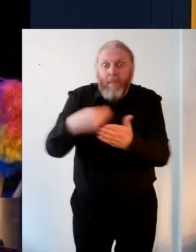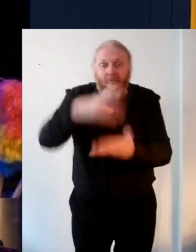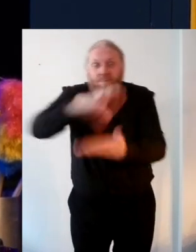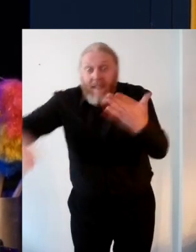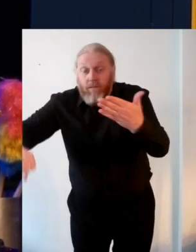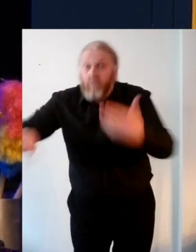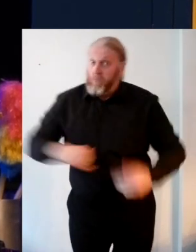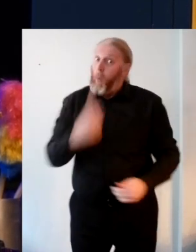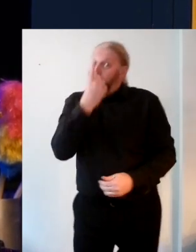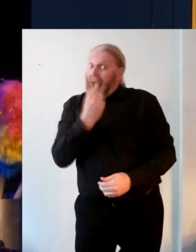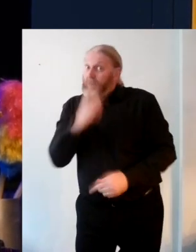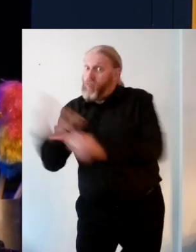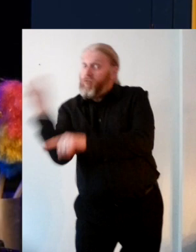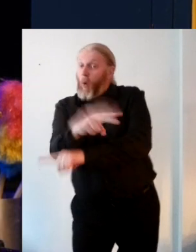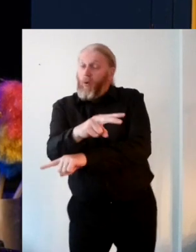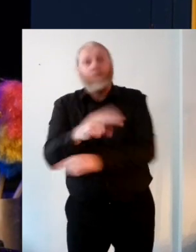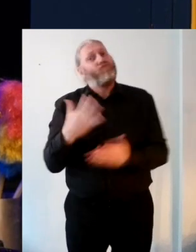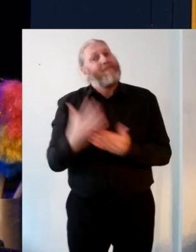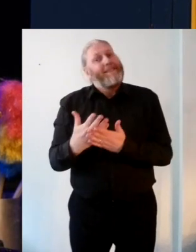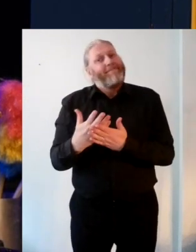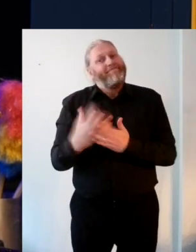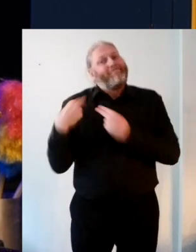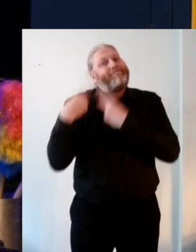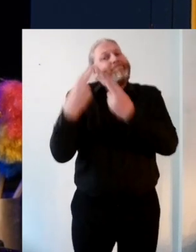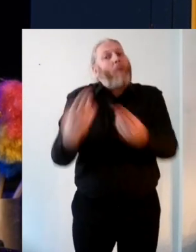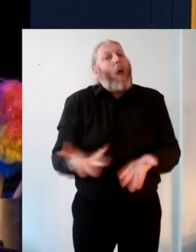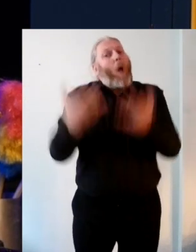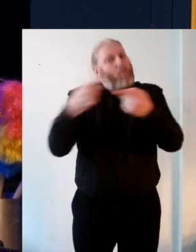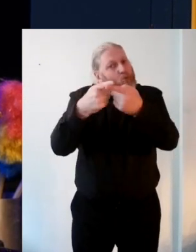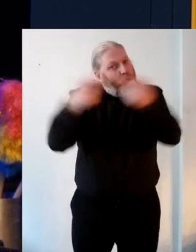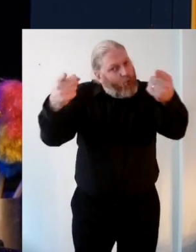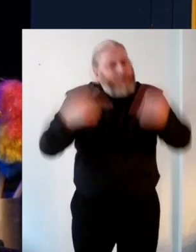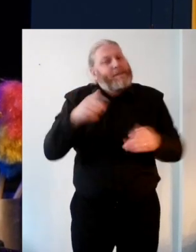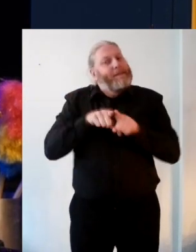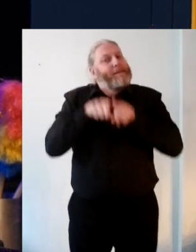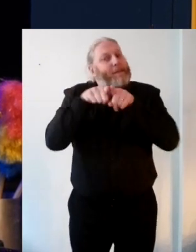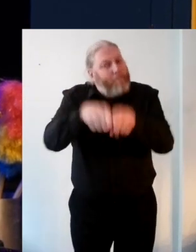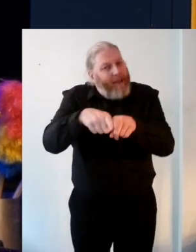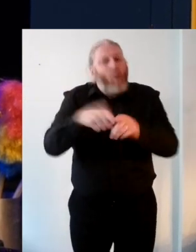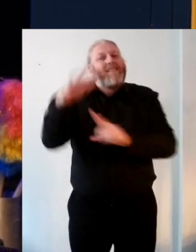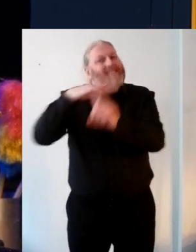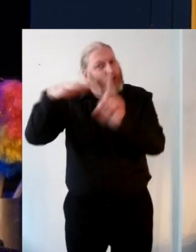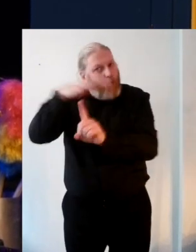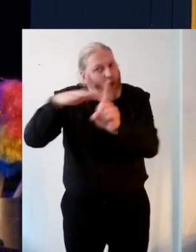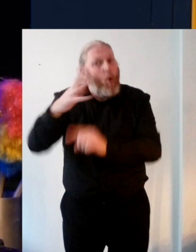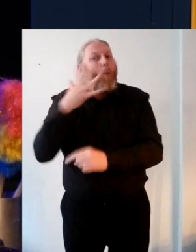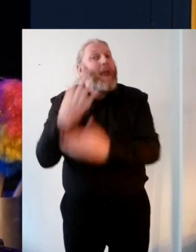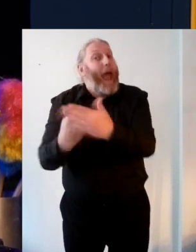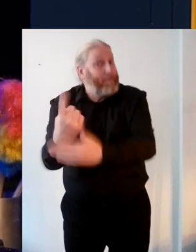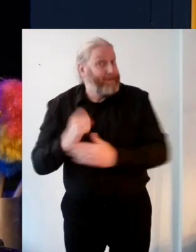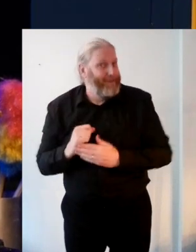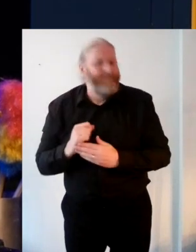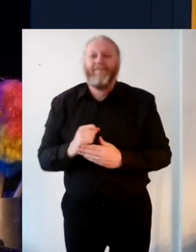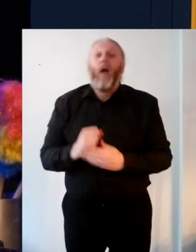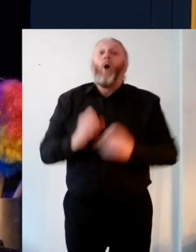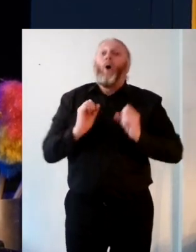people. I shall leave that up to the individual and the situation that occurs at the time.